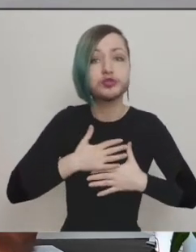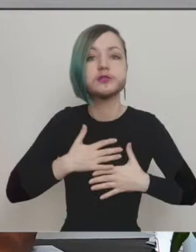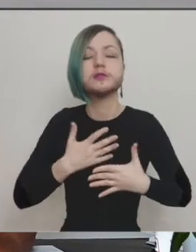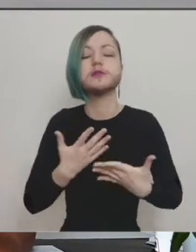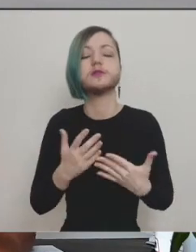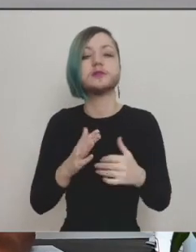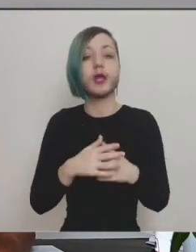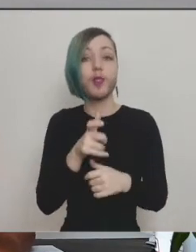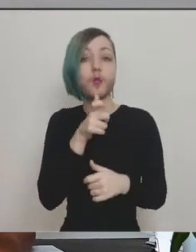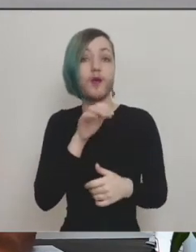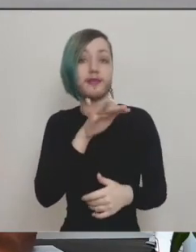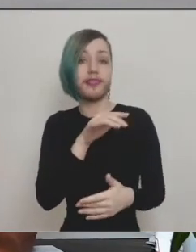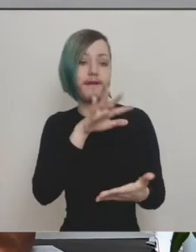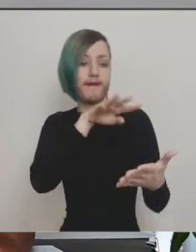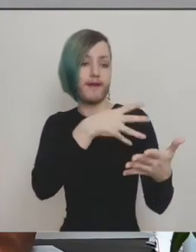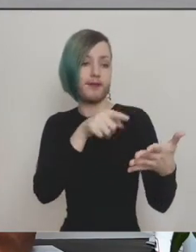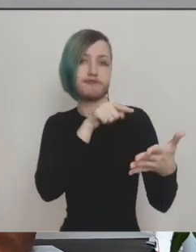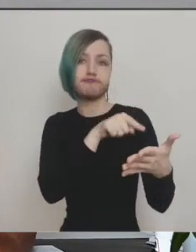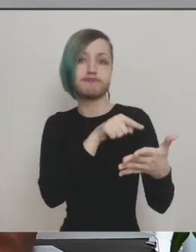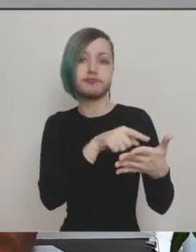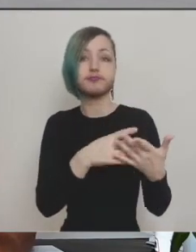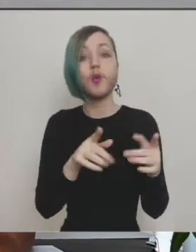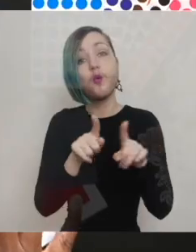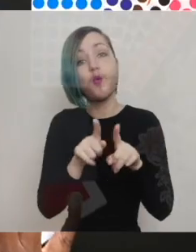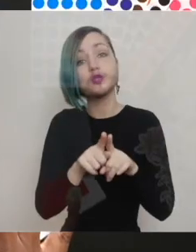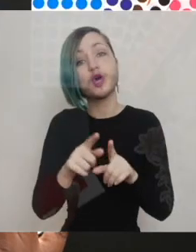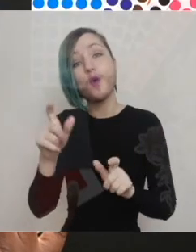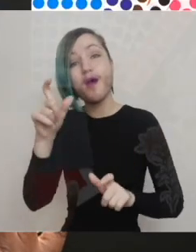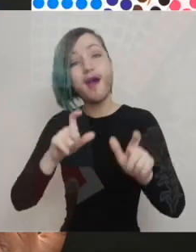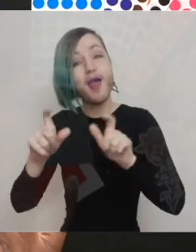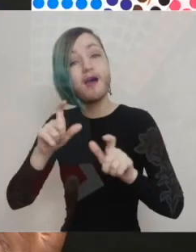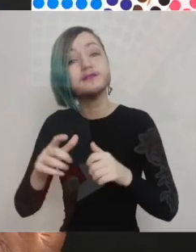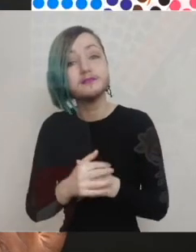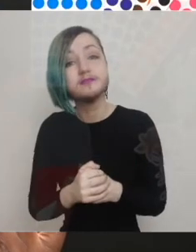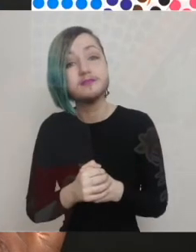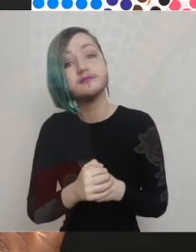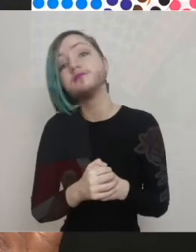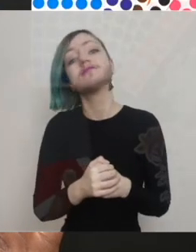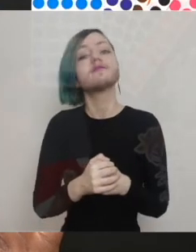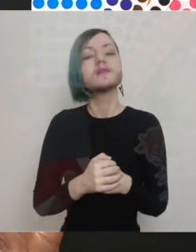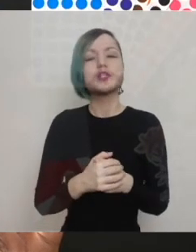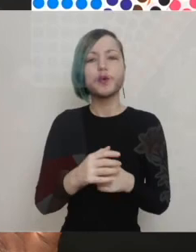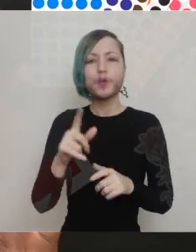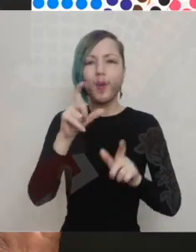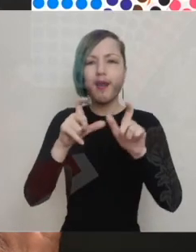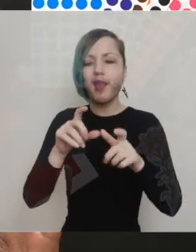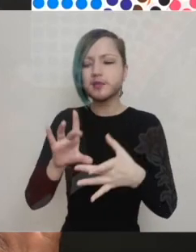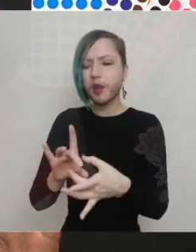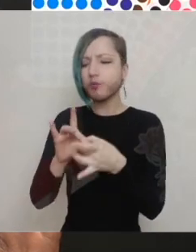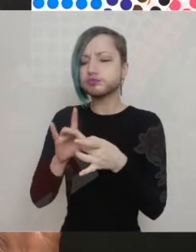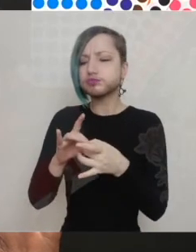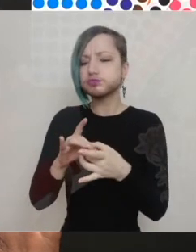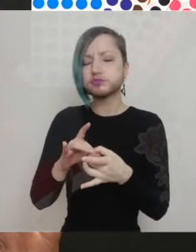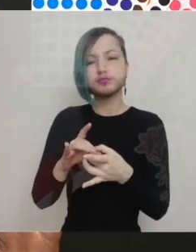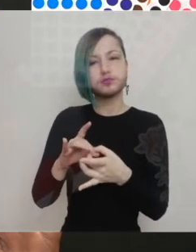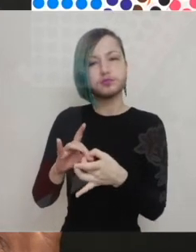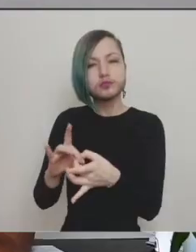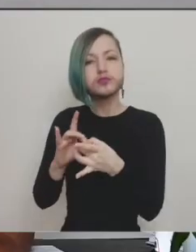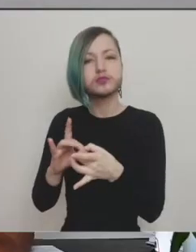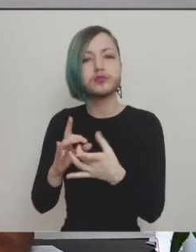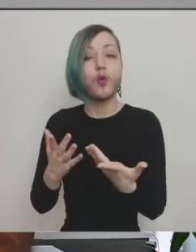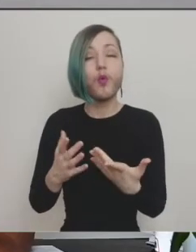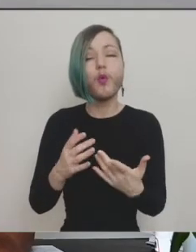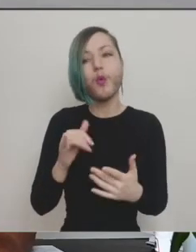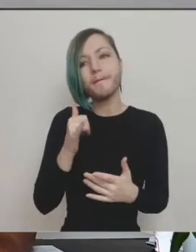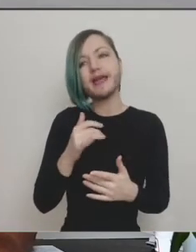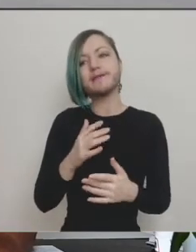that I've selected for you, but also in terms of colours. So think about colours that you connect with or colours that you might want to connect